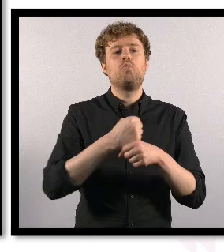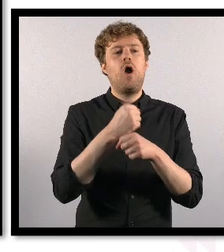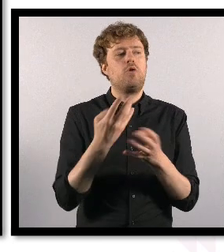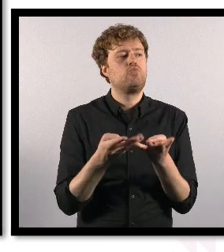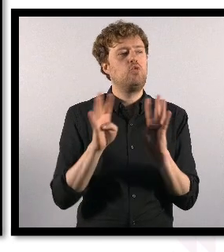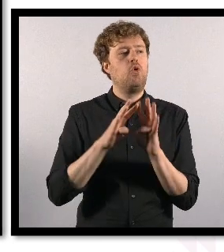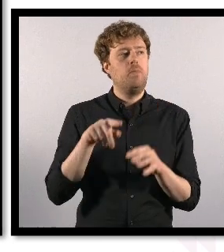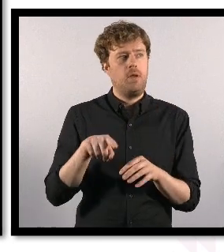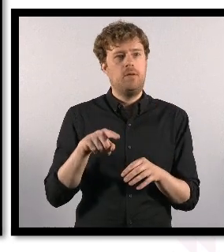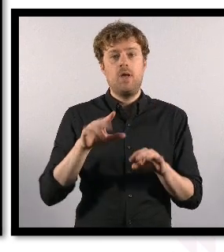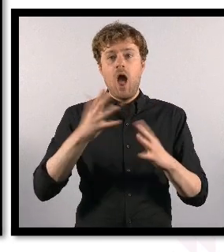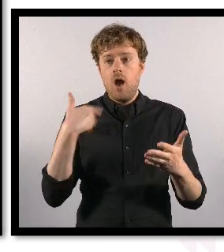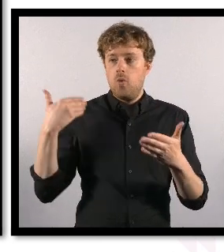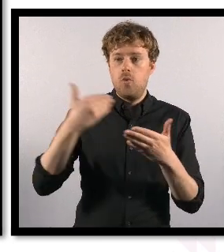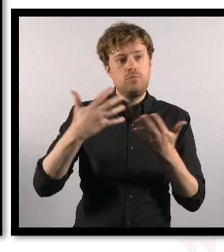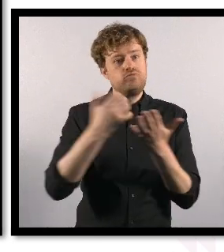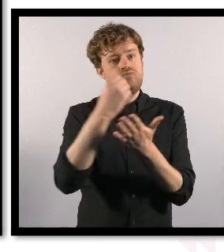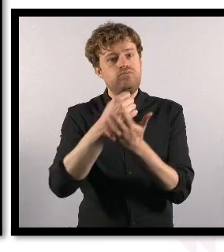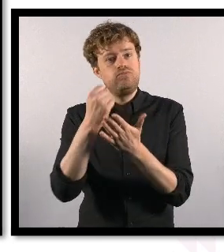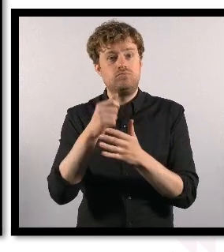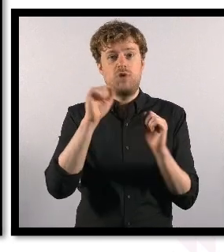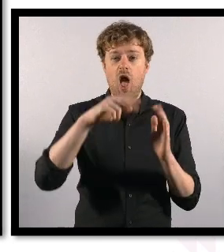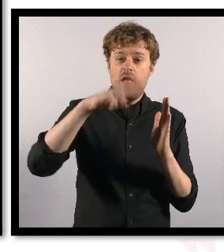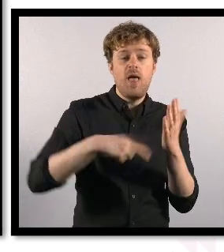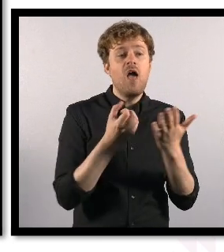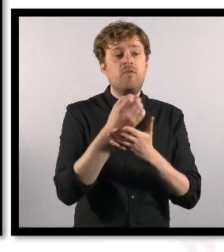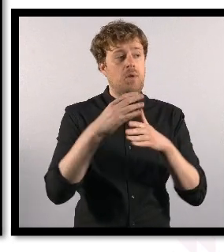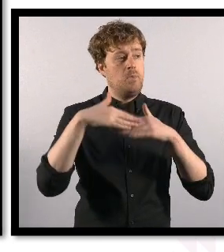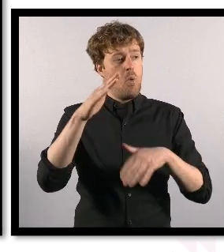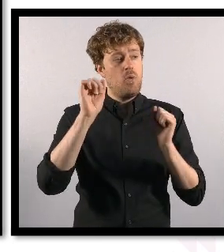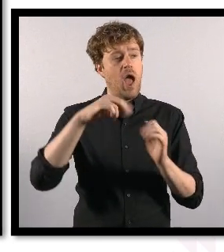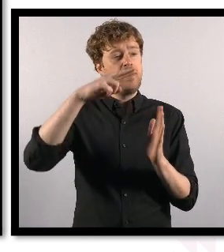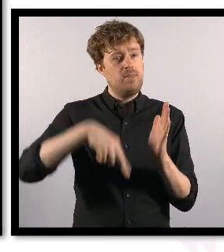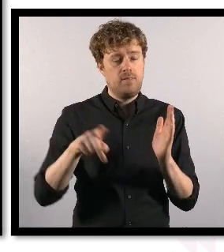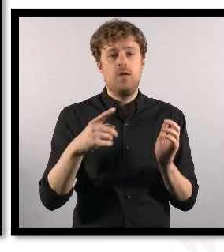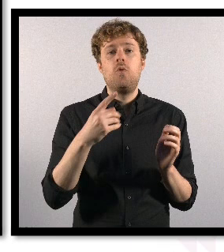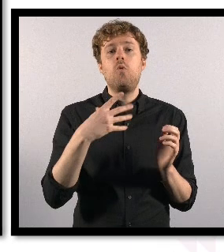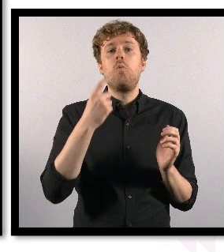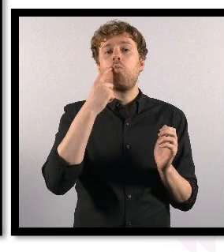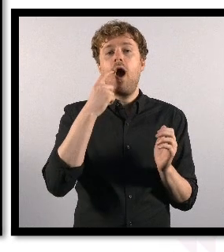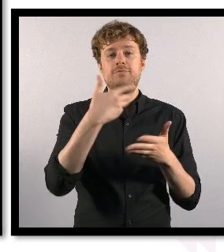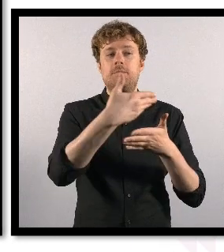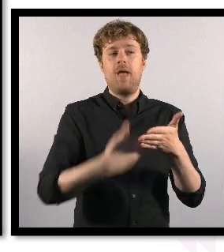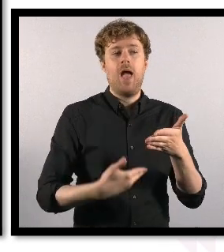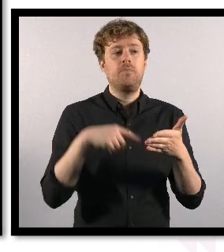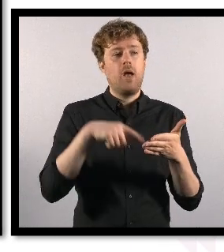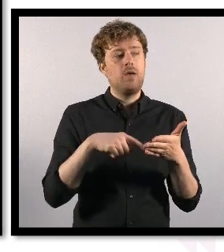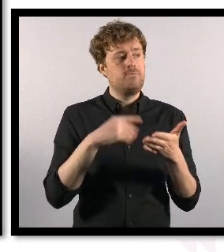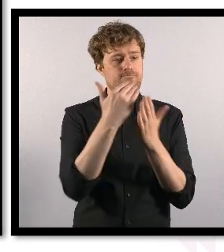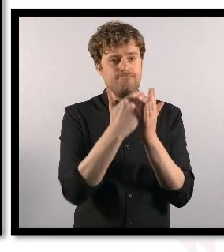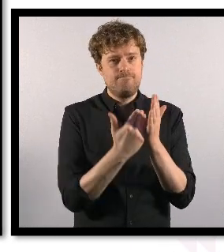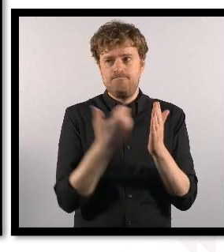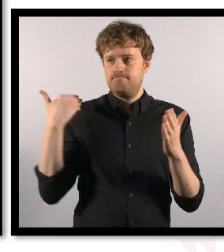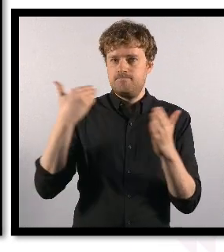got such an amazing ecosystem and community. We can lead this shift towards decentralized AI because AI is going to change cloud